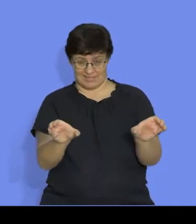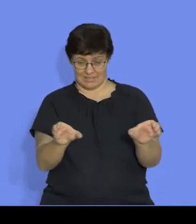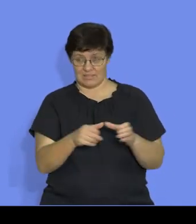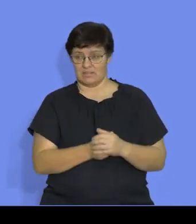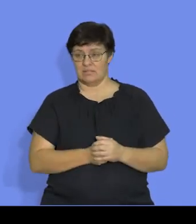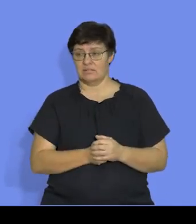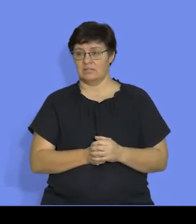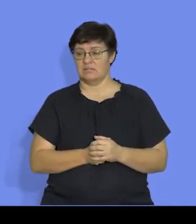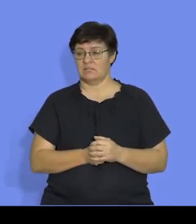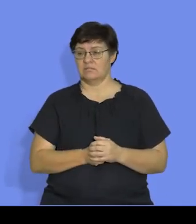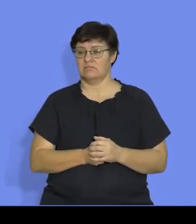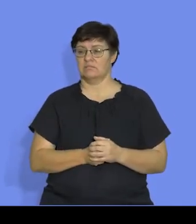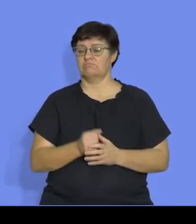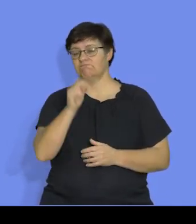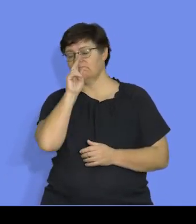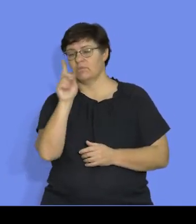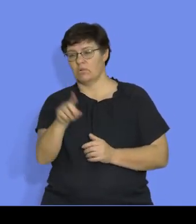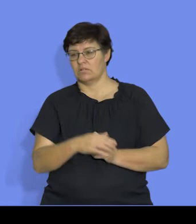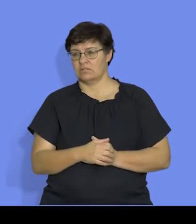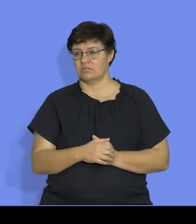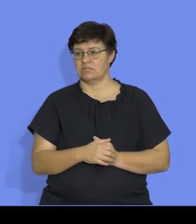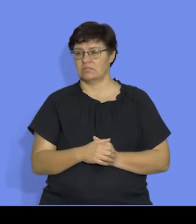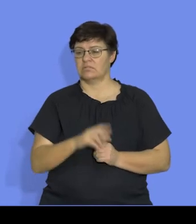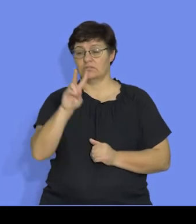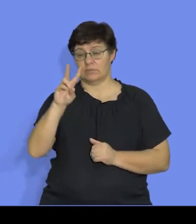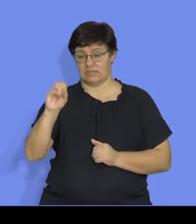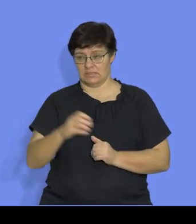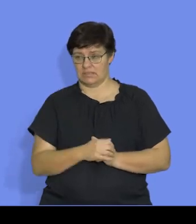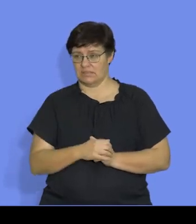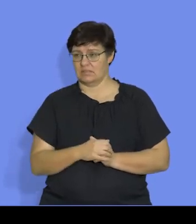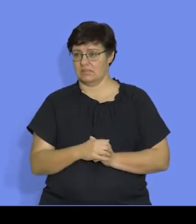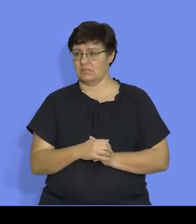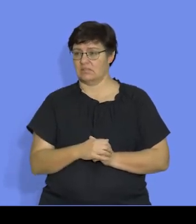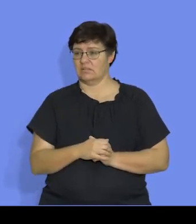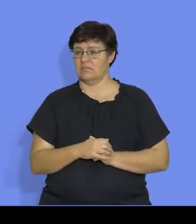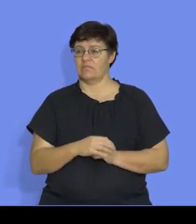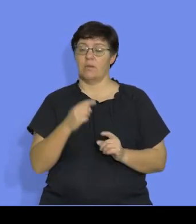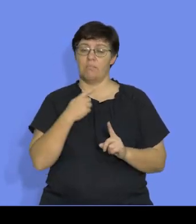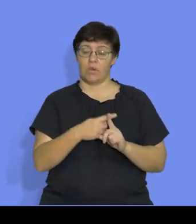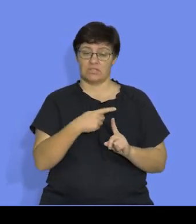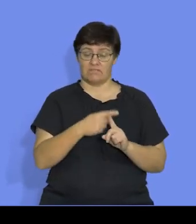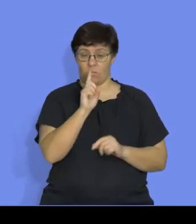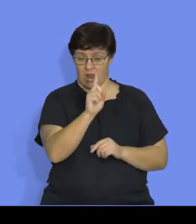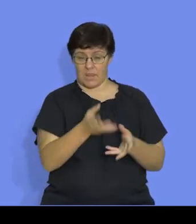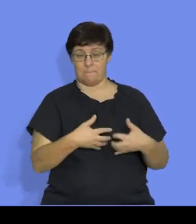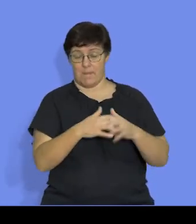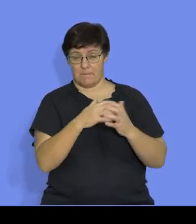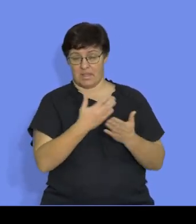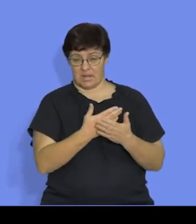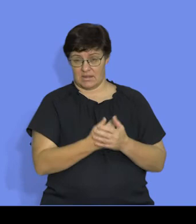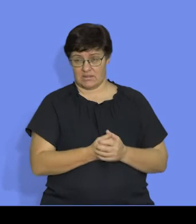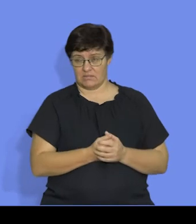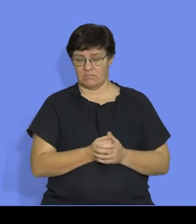equation, I'm looking for the factors of 20 that can create positive 1. So